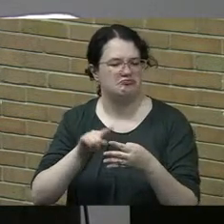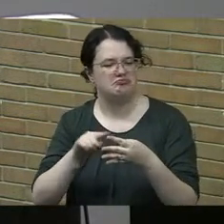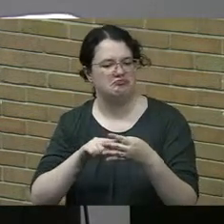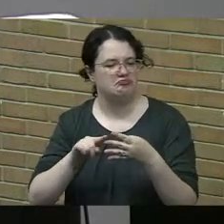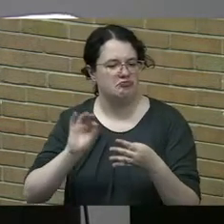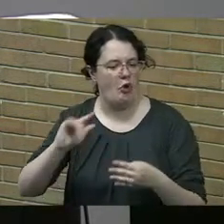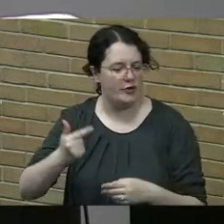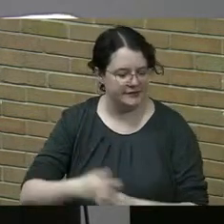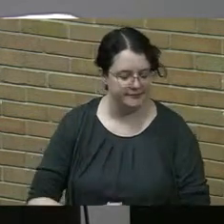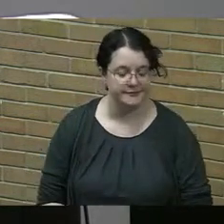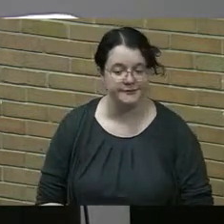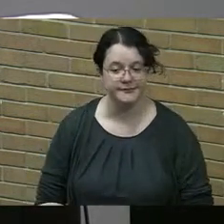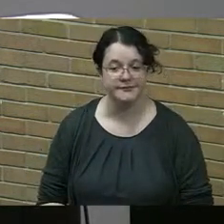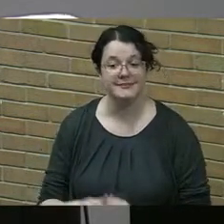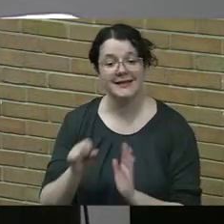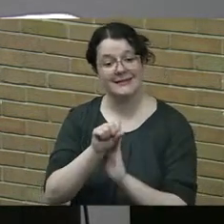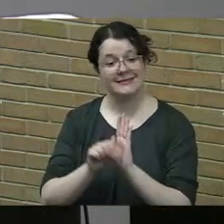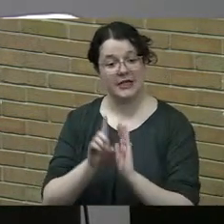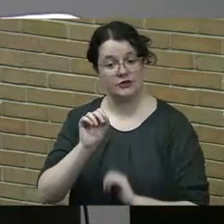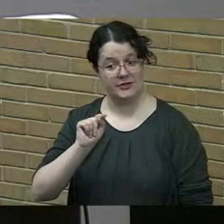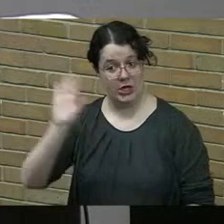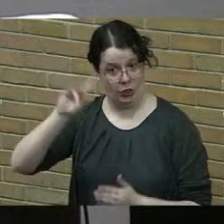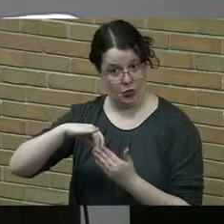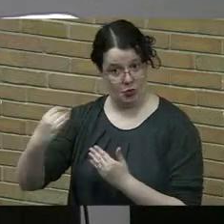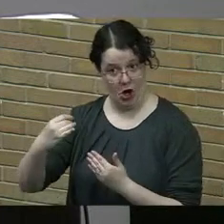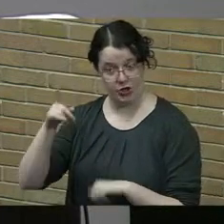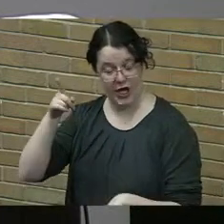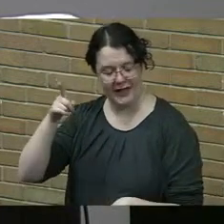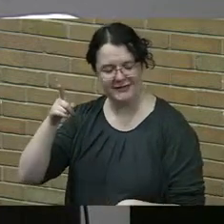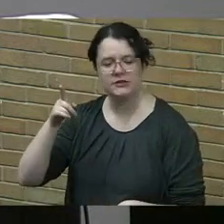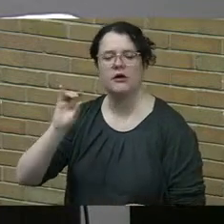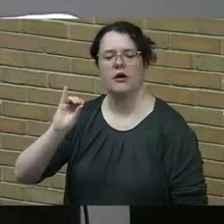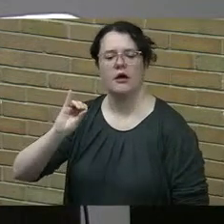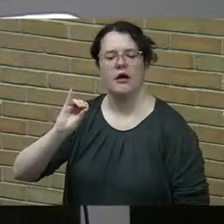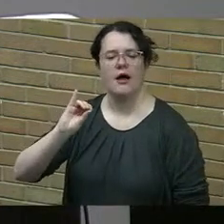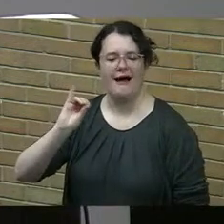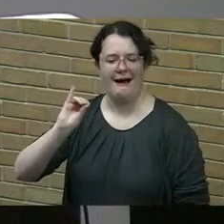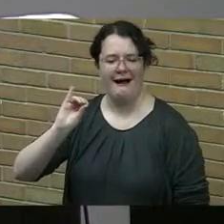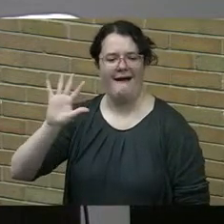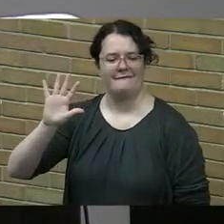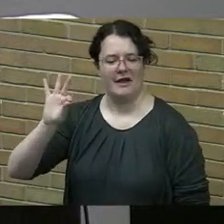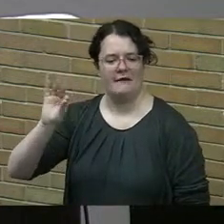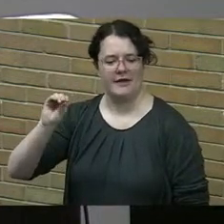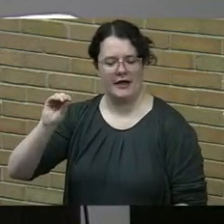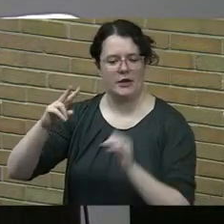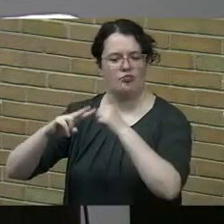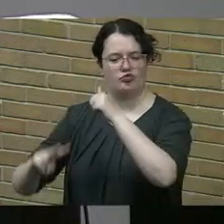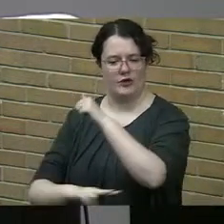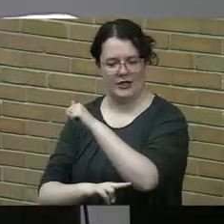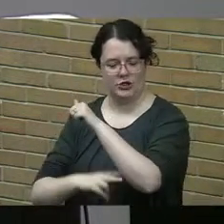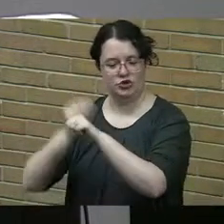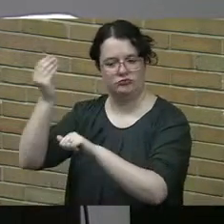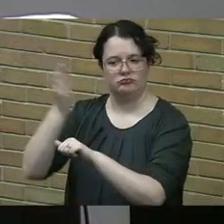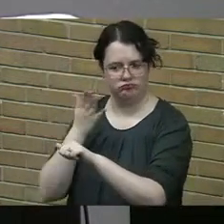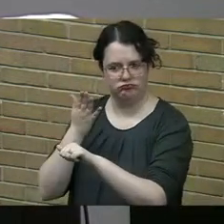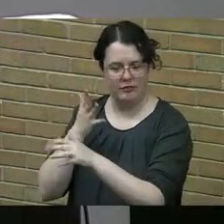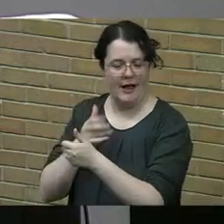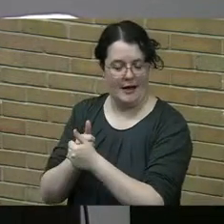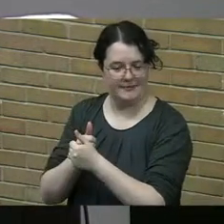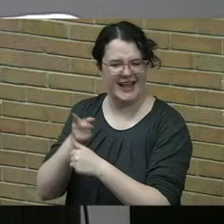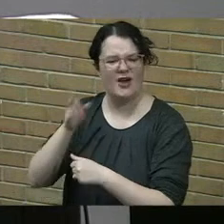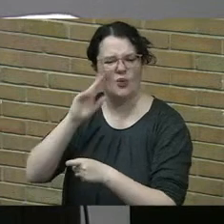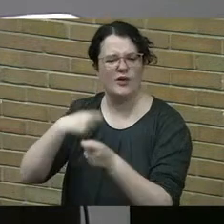DOT projects, we received an update on the I-590 bridges. That project will replace the bridges on I-590 over